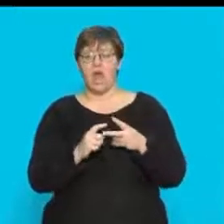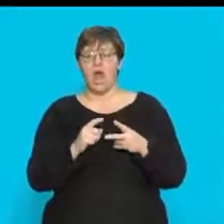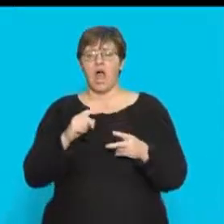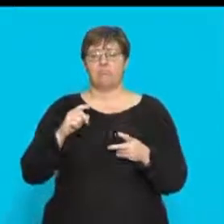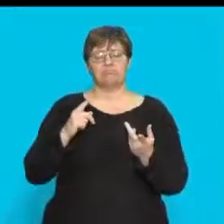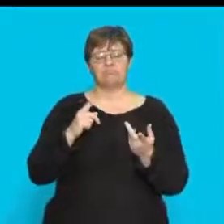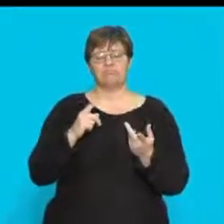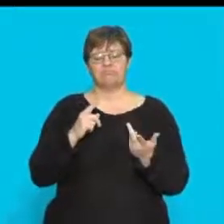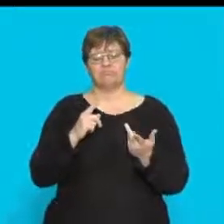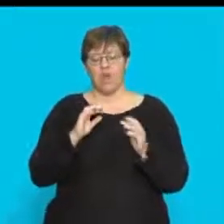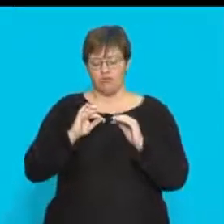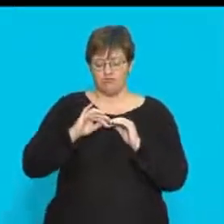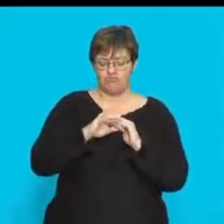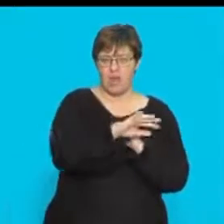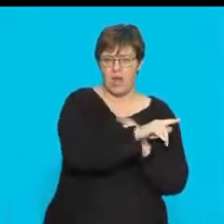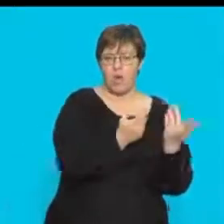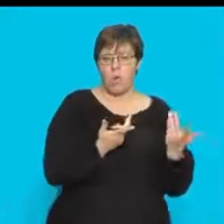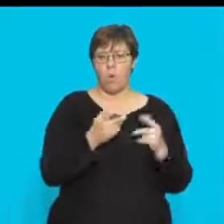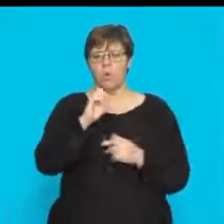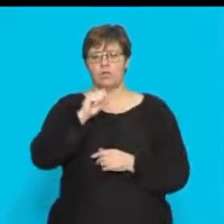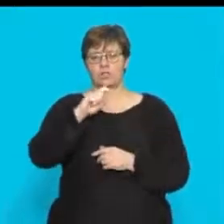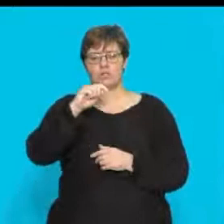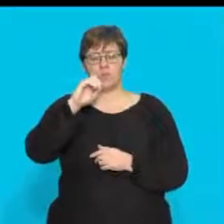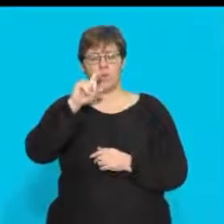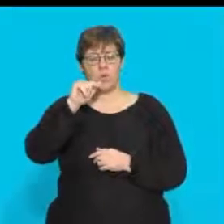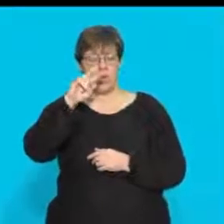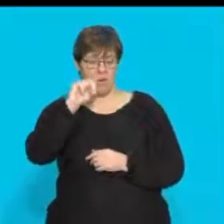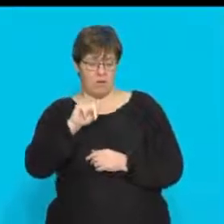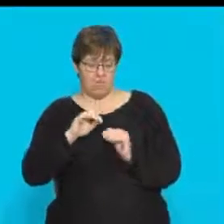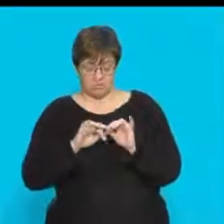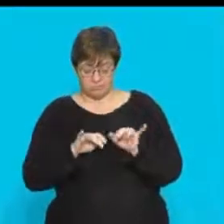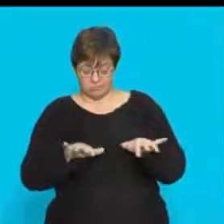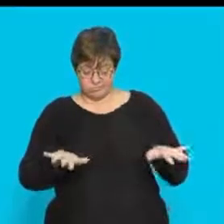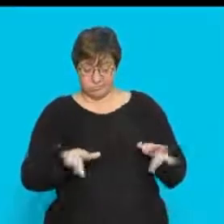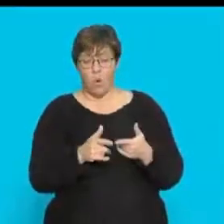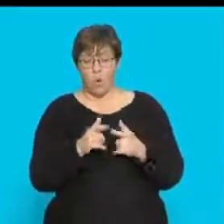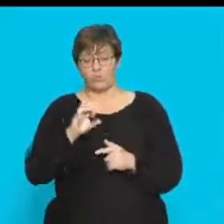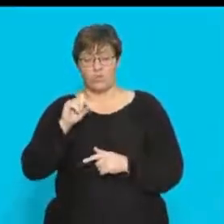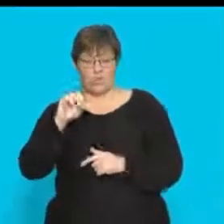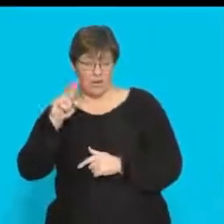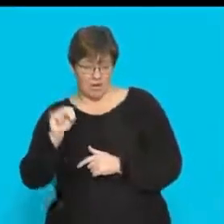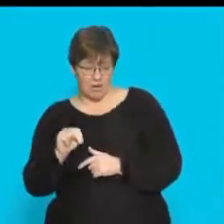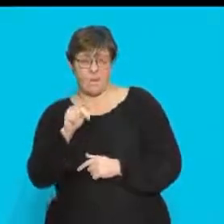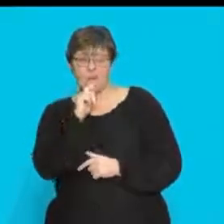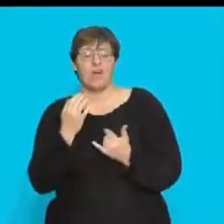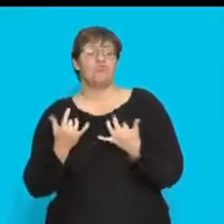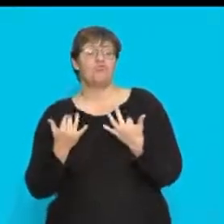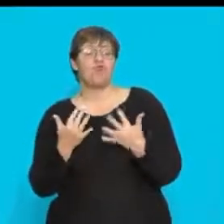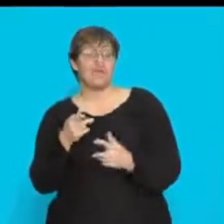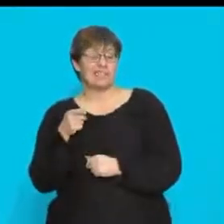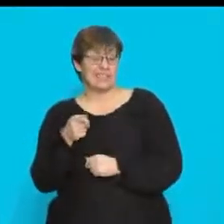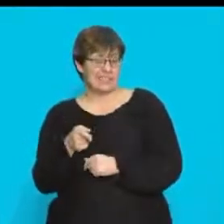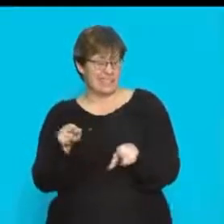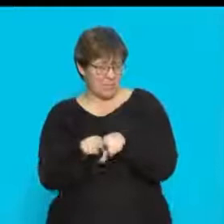a stolon. Now, the best example that you probably, all right, might be able to get to quite quickly is